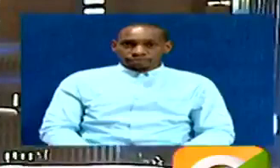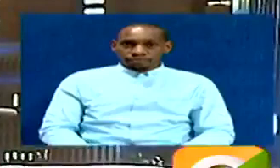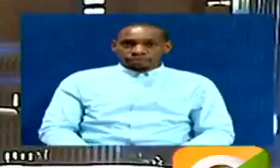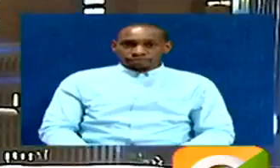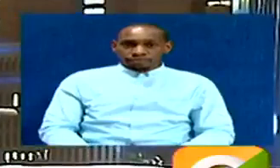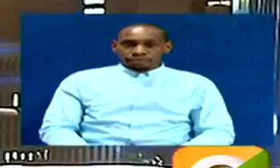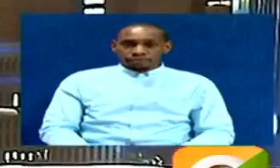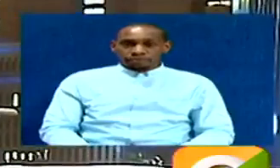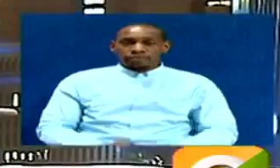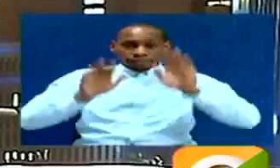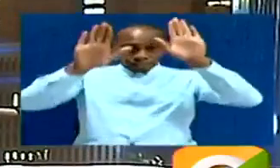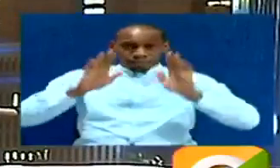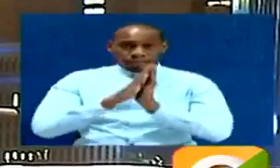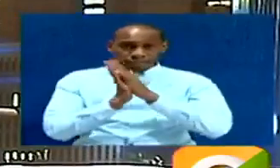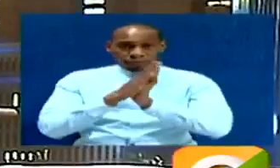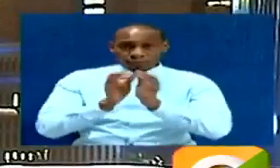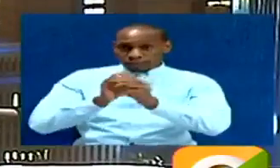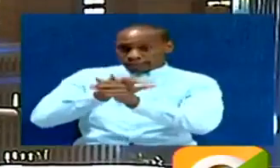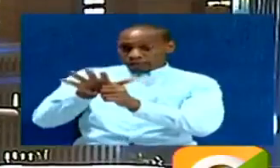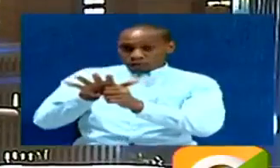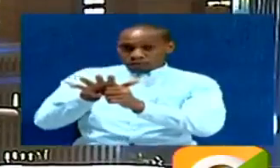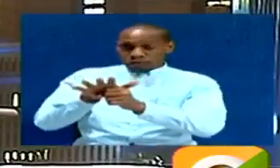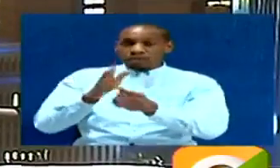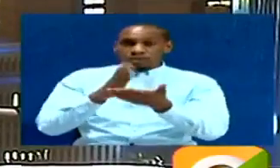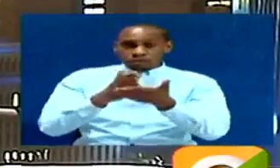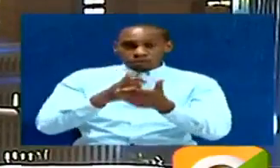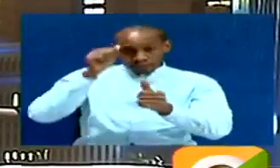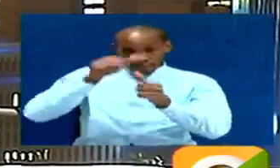Important story there by Dorcas Wangira and timely reminder.